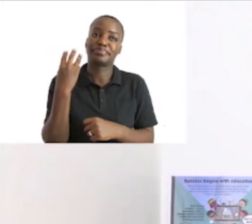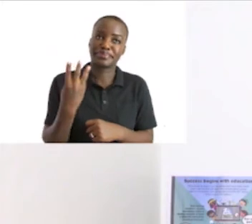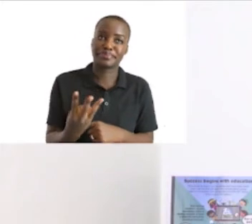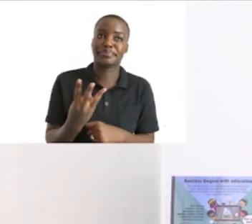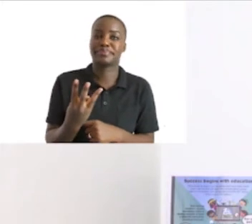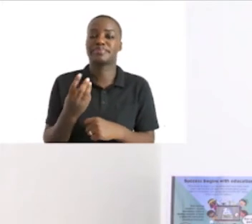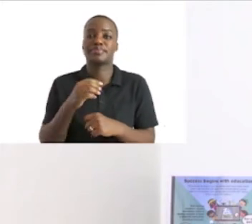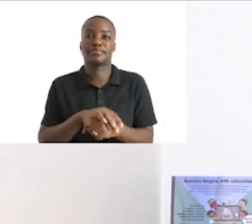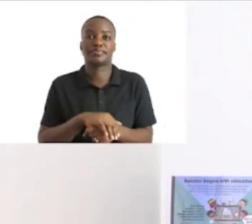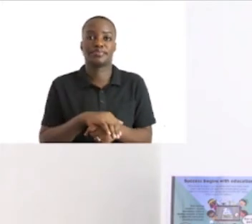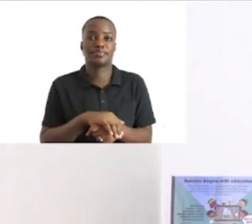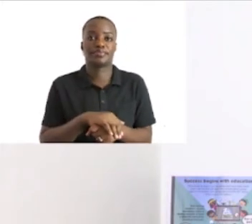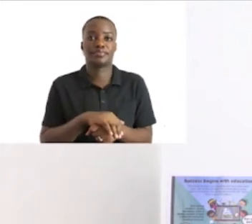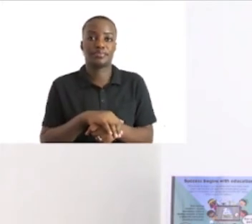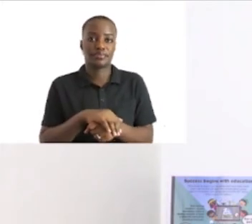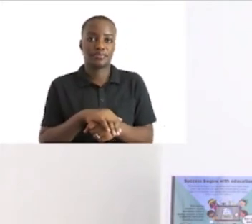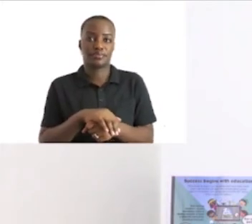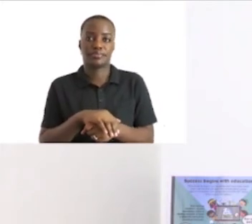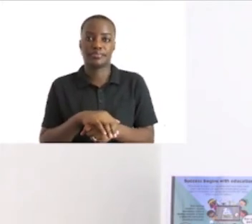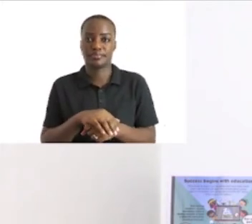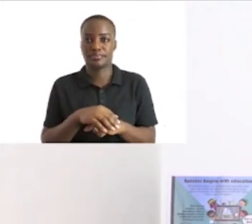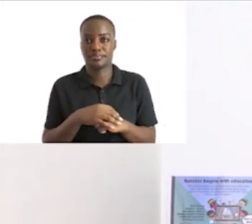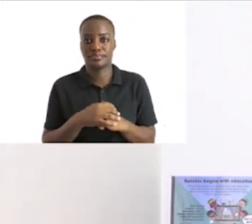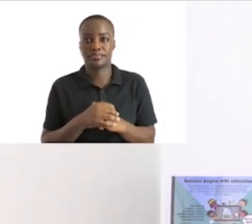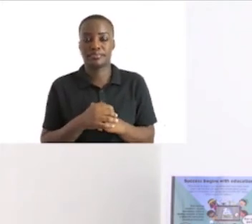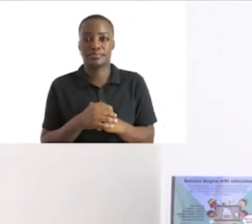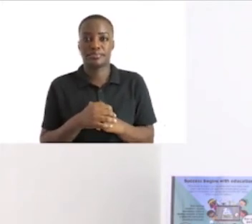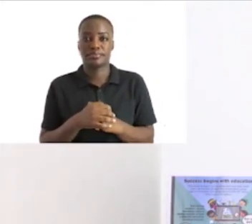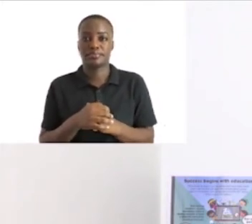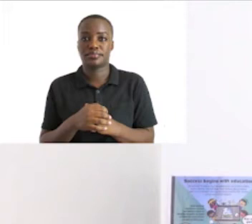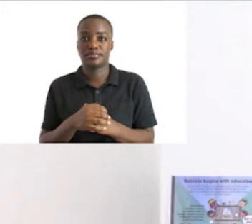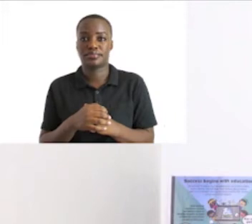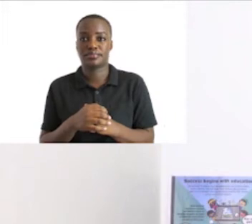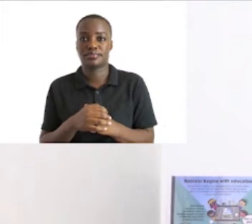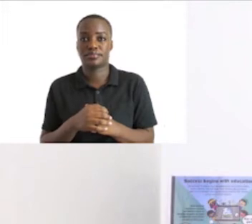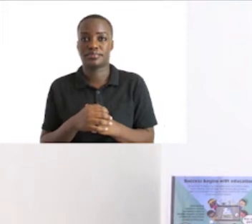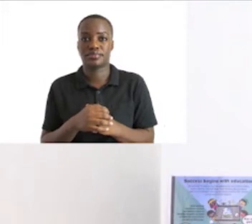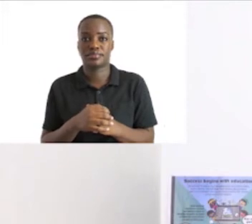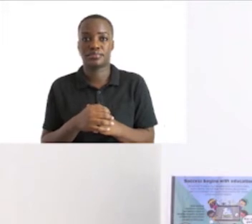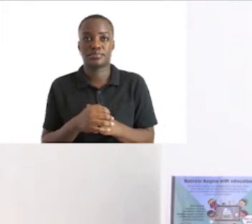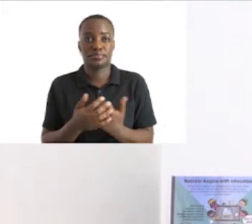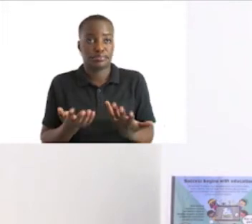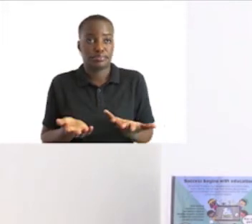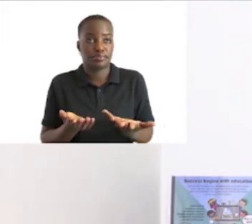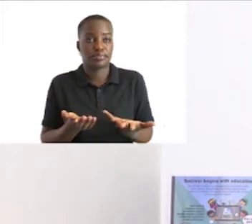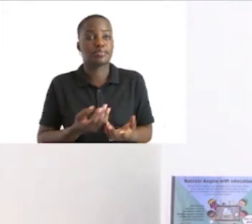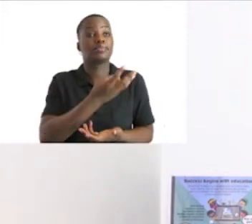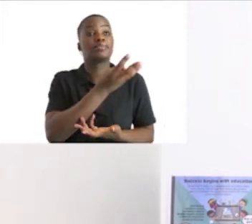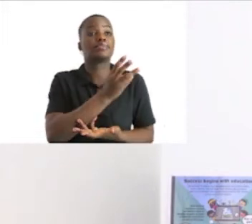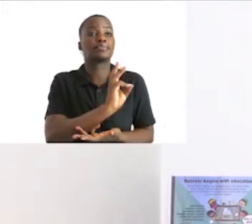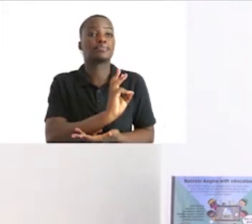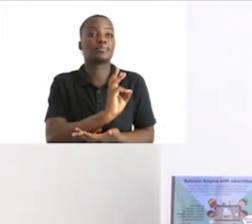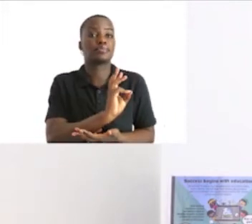3. So we are writing our 3. Then we are going to